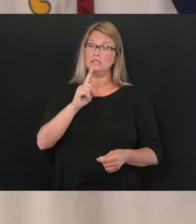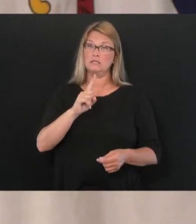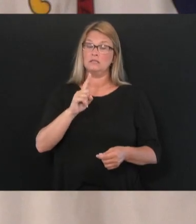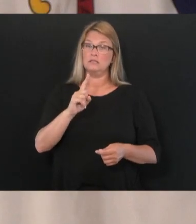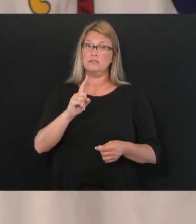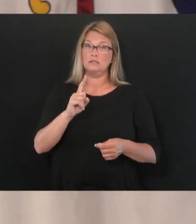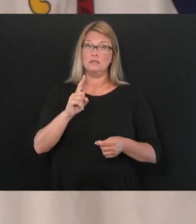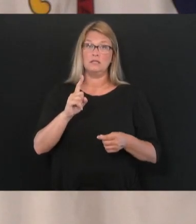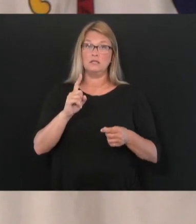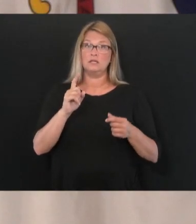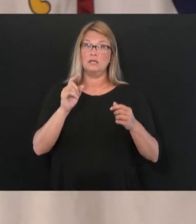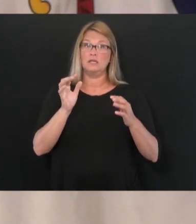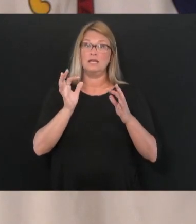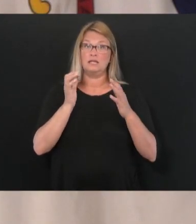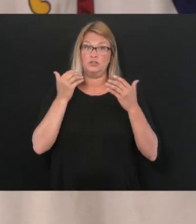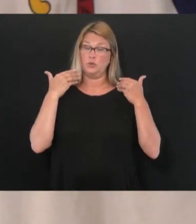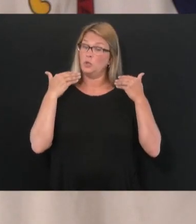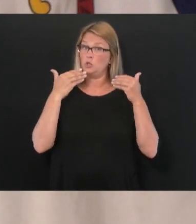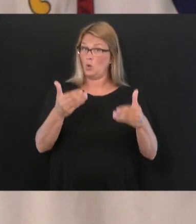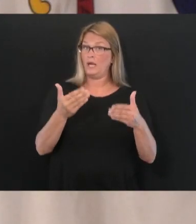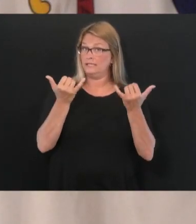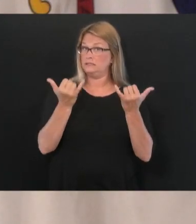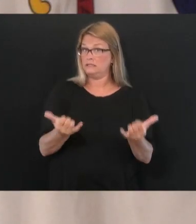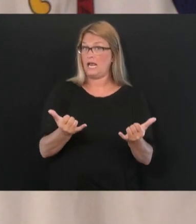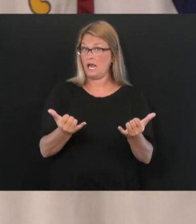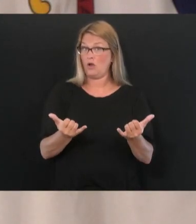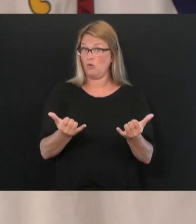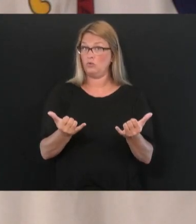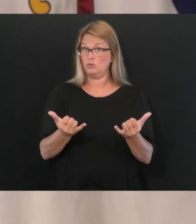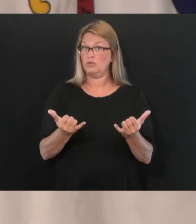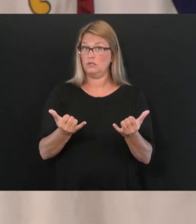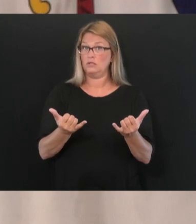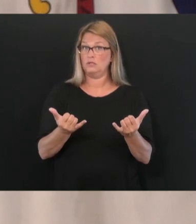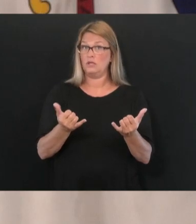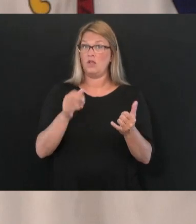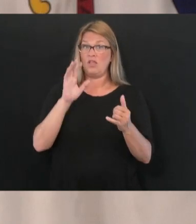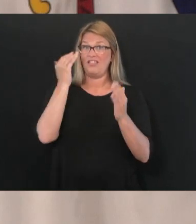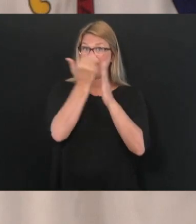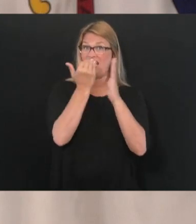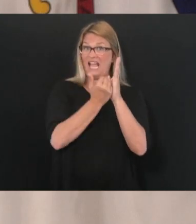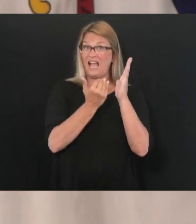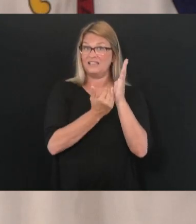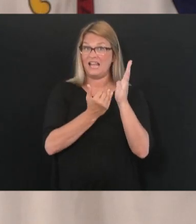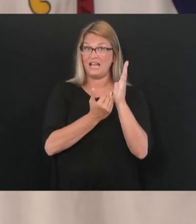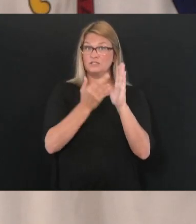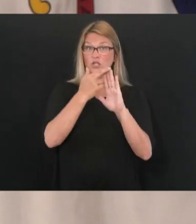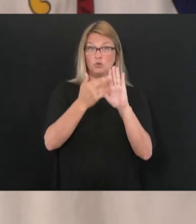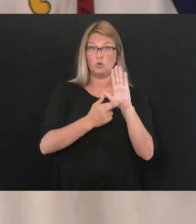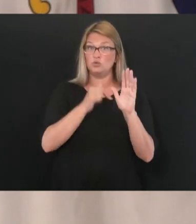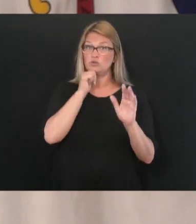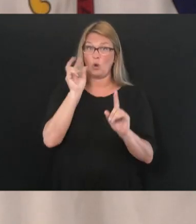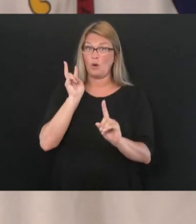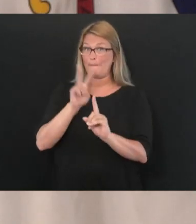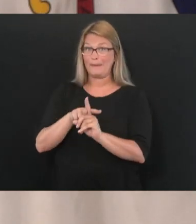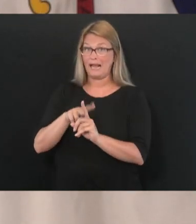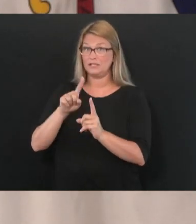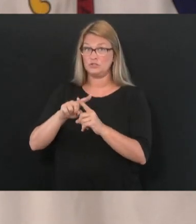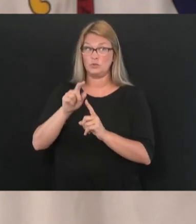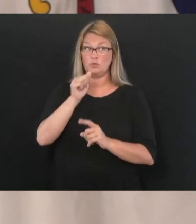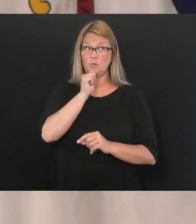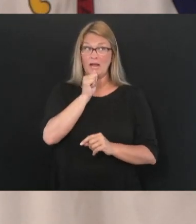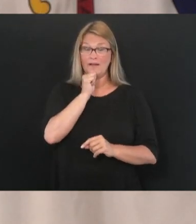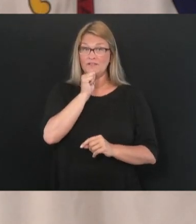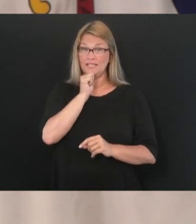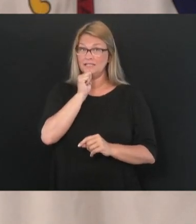but I think they're essential now, and so these guidelines and rules don't really apply to them. Is that not